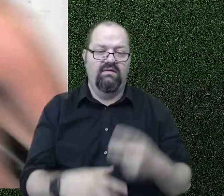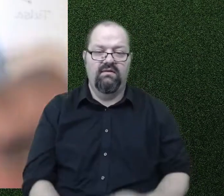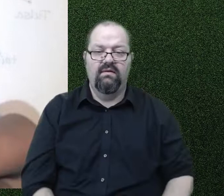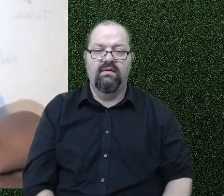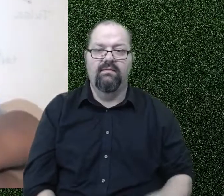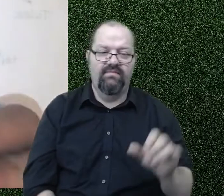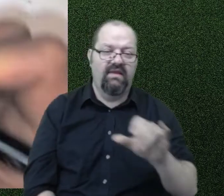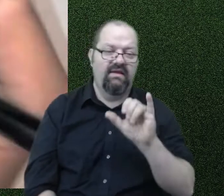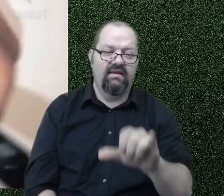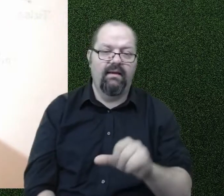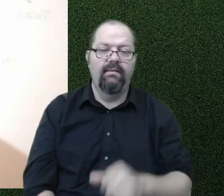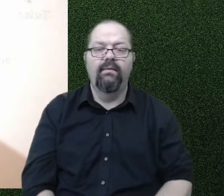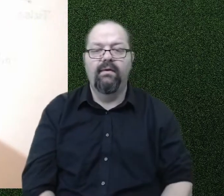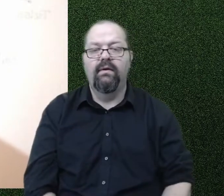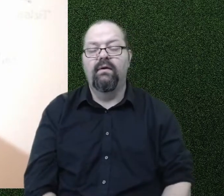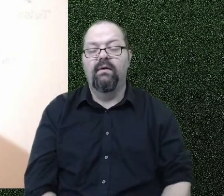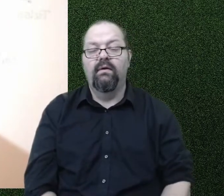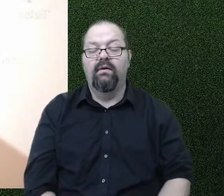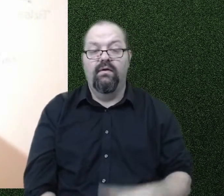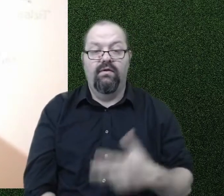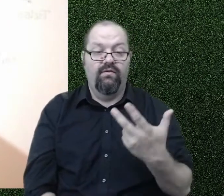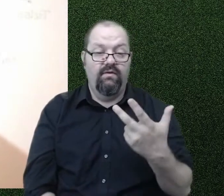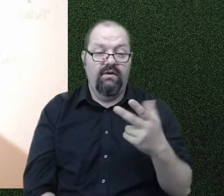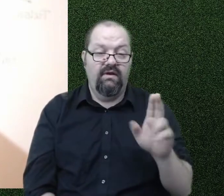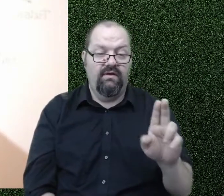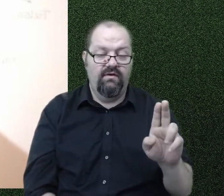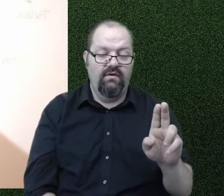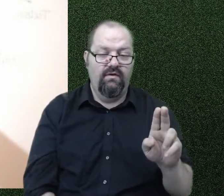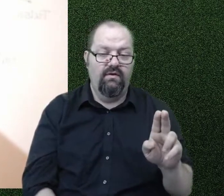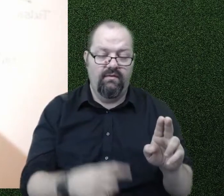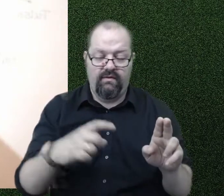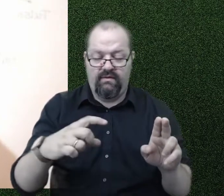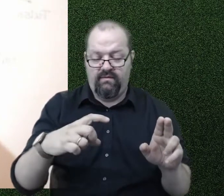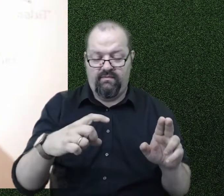that. 3u.